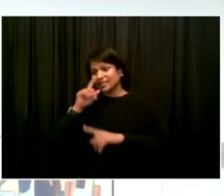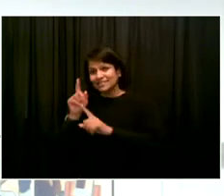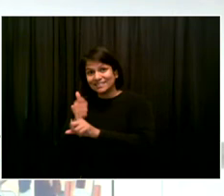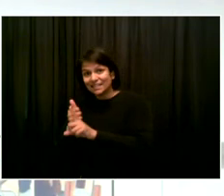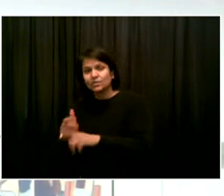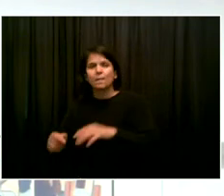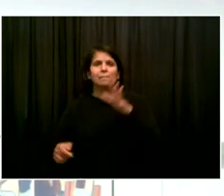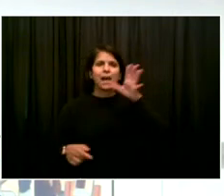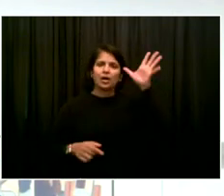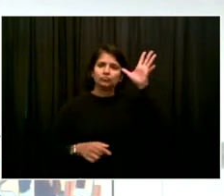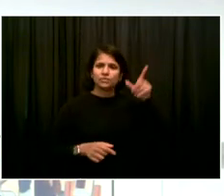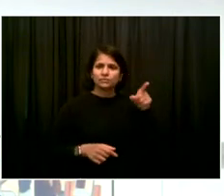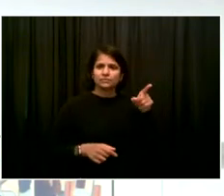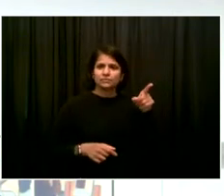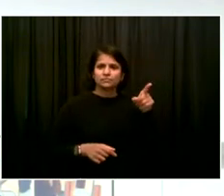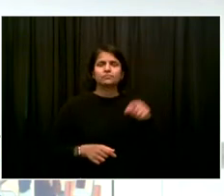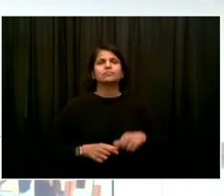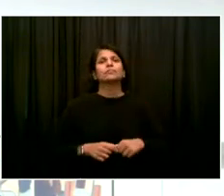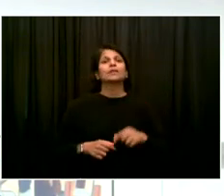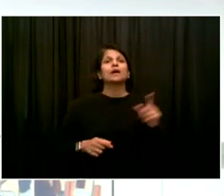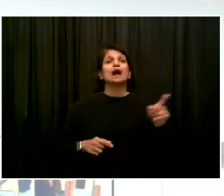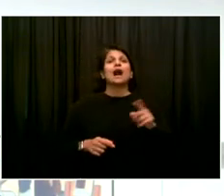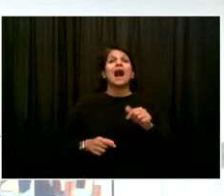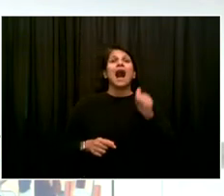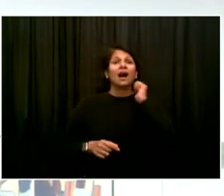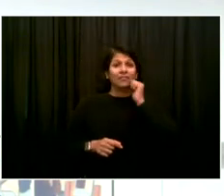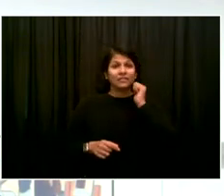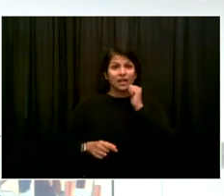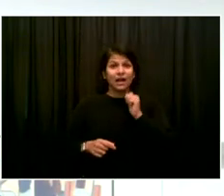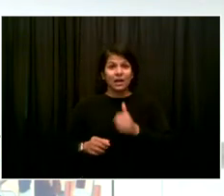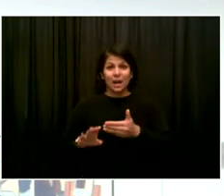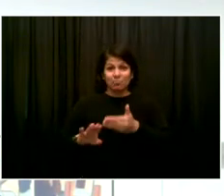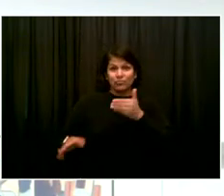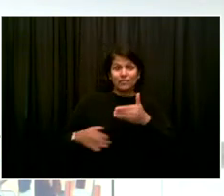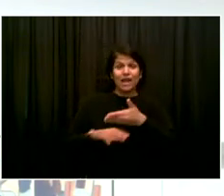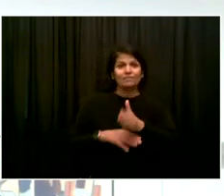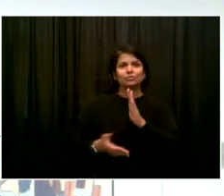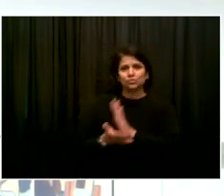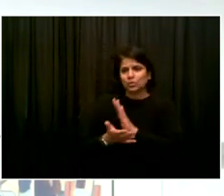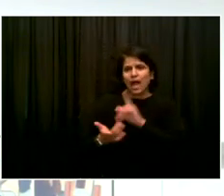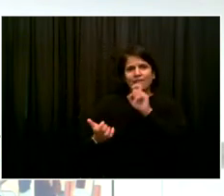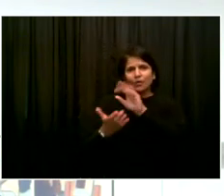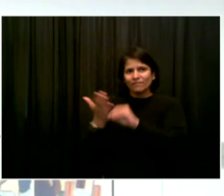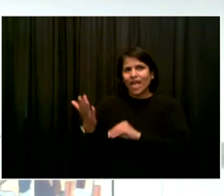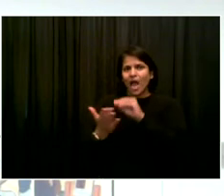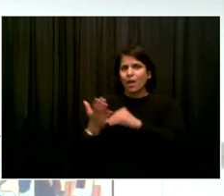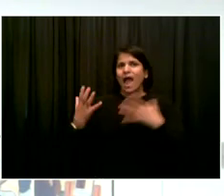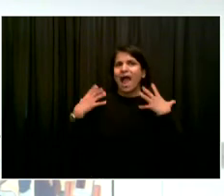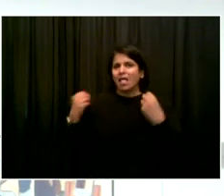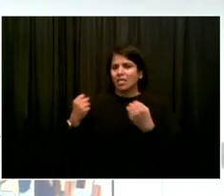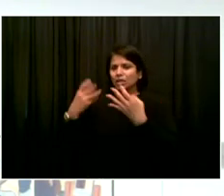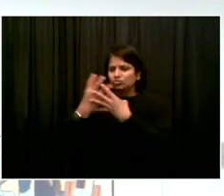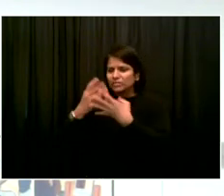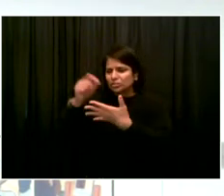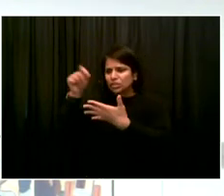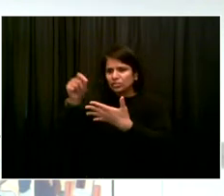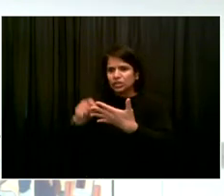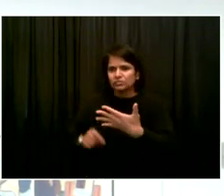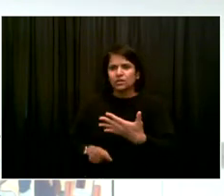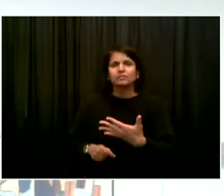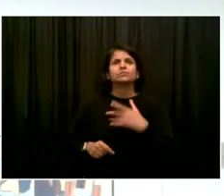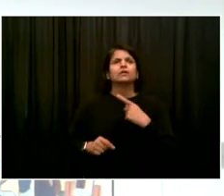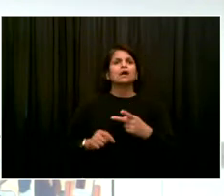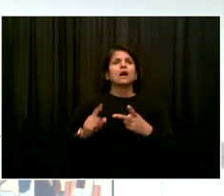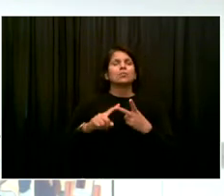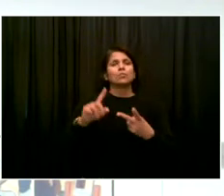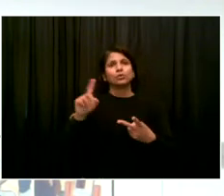day when a child is coming to school. So basically, if a child is given a rapid test kit, they